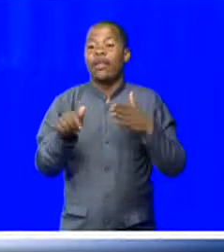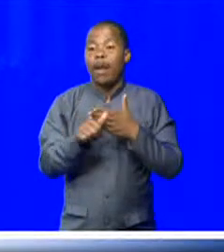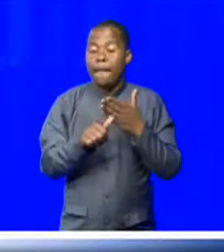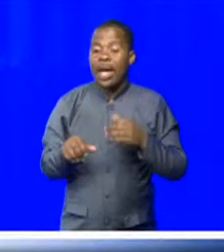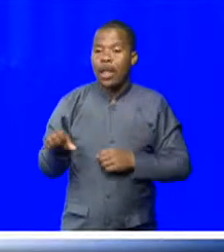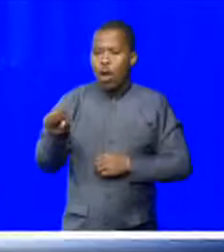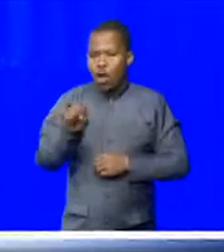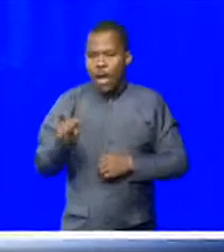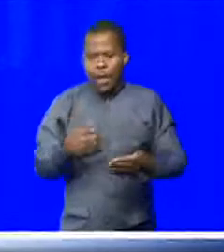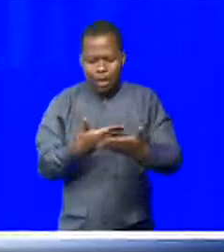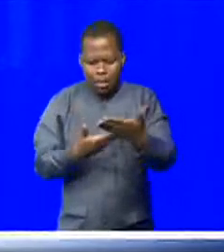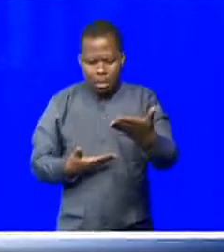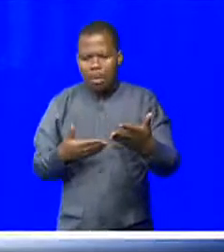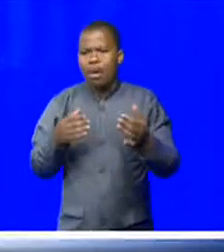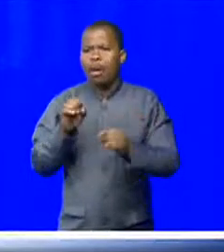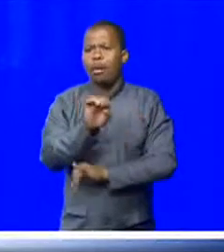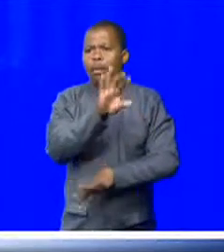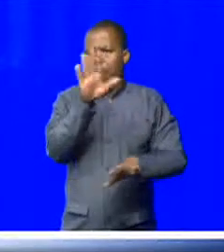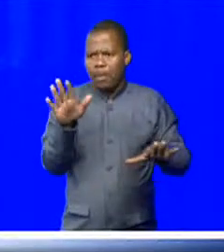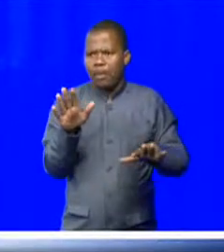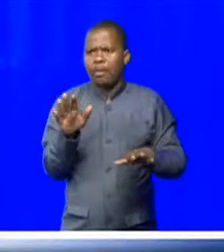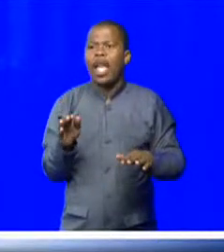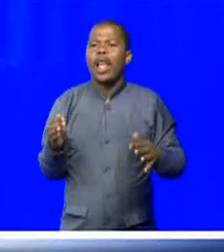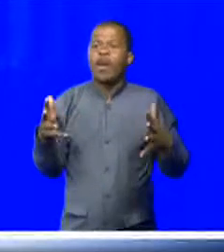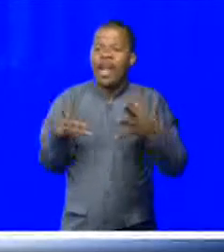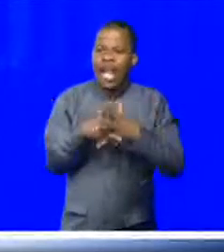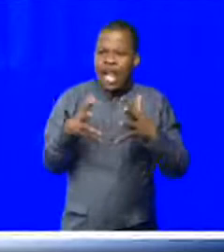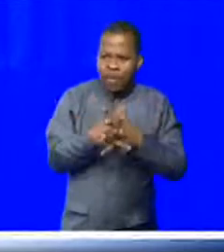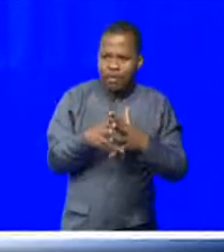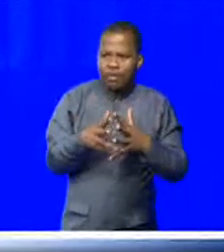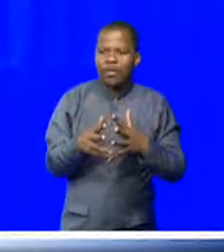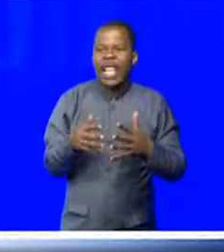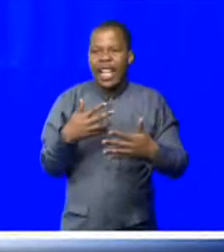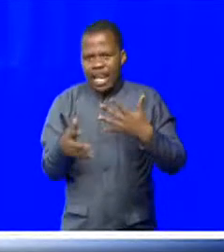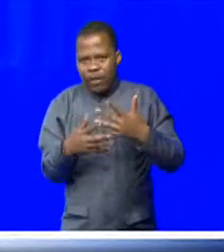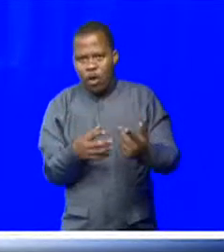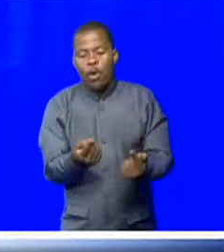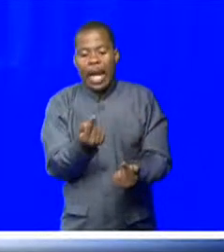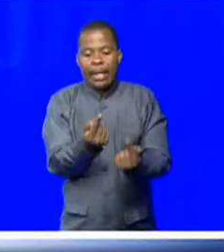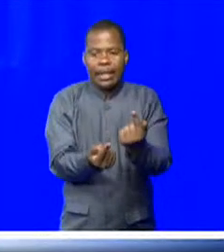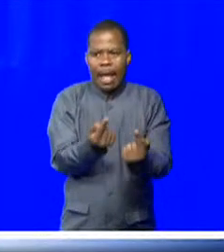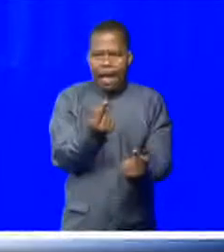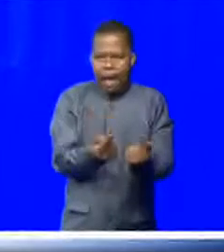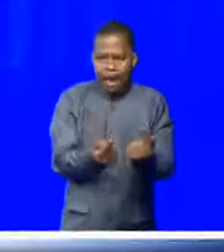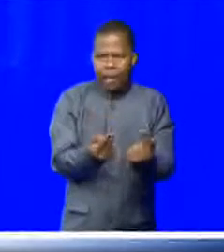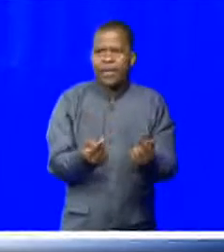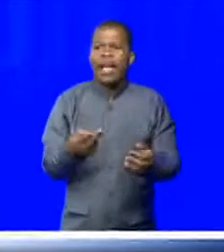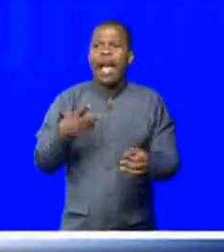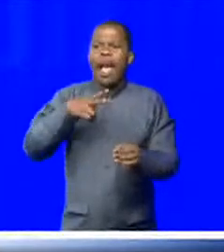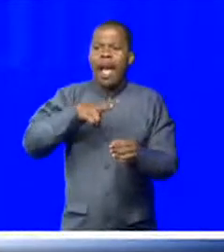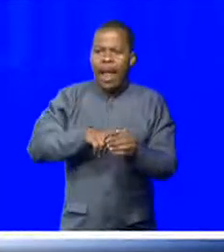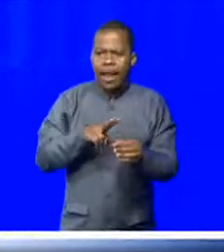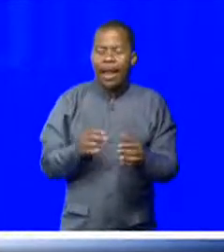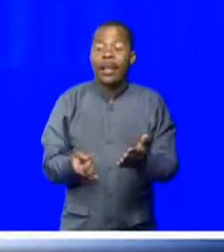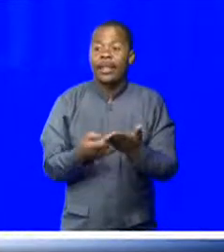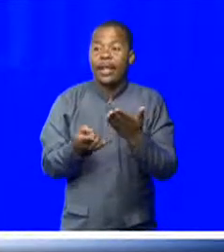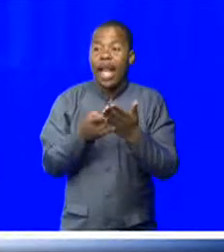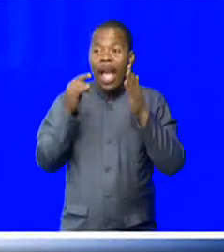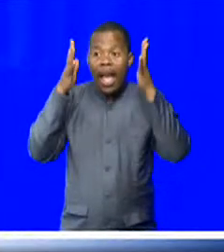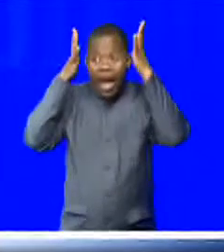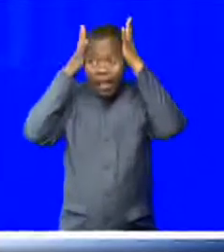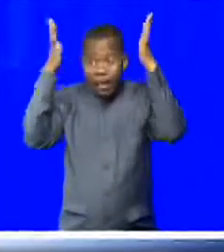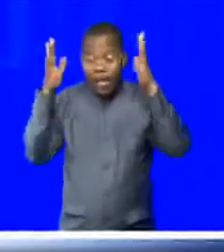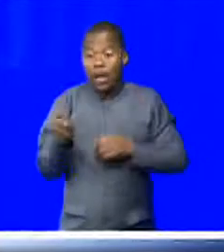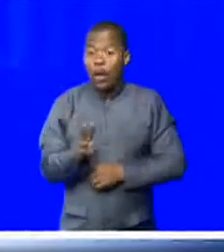during the 42nd Ordinary Summit of the SADC Heads of State and Government that took place in Kinshasa, Democratic Republic